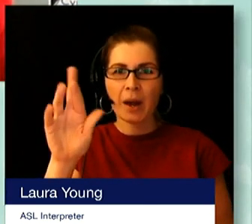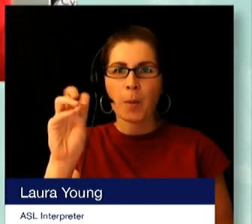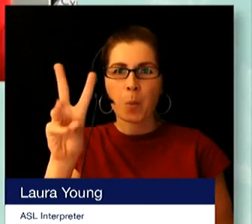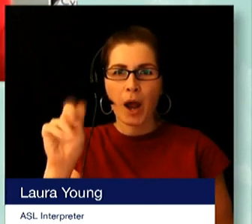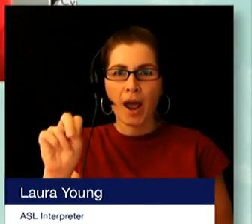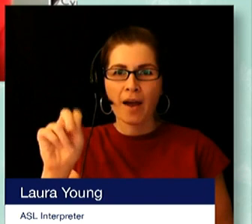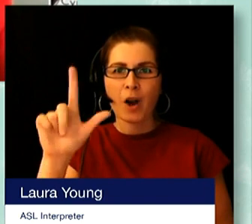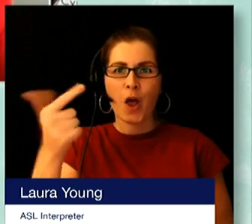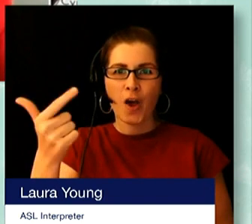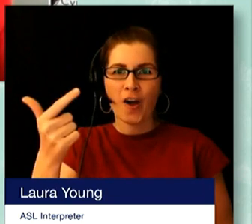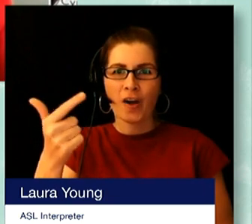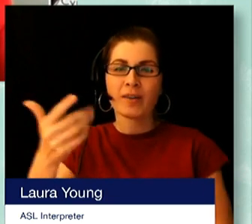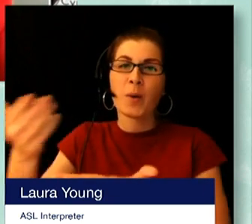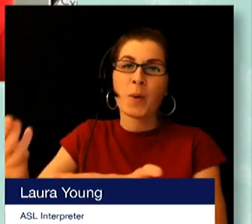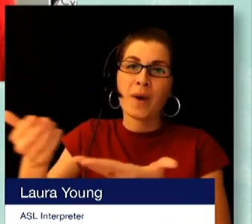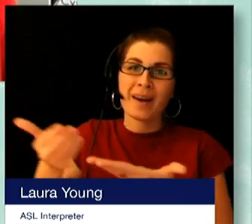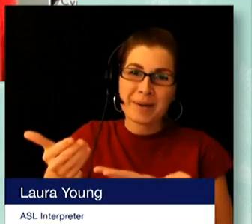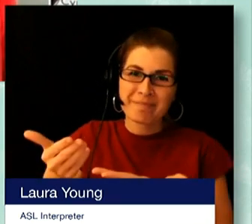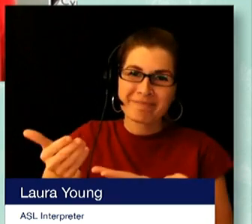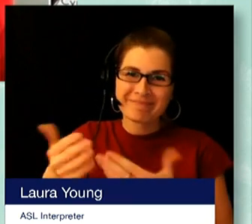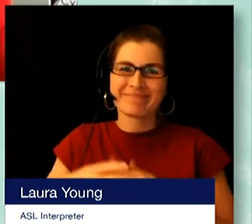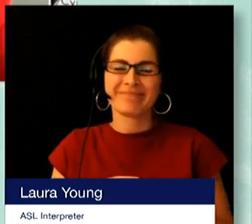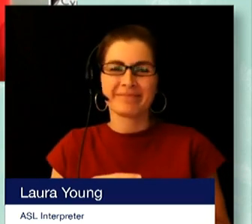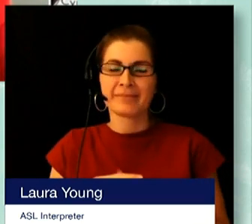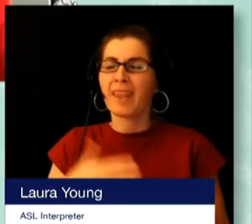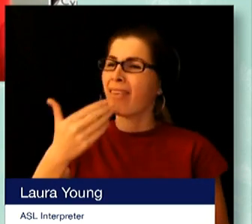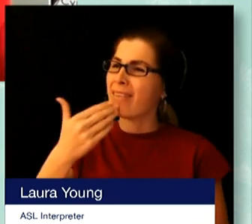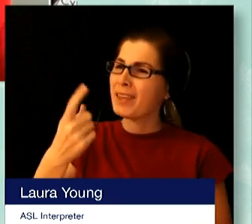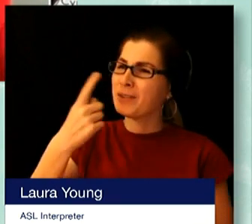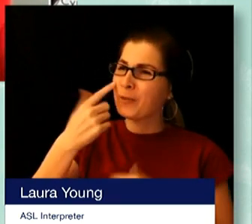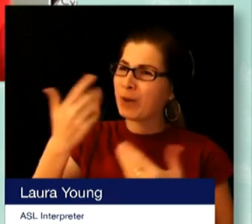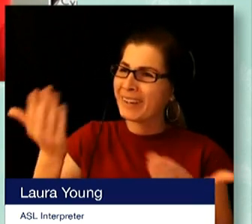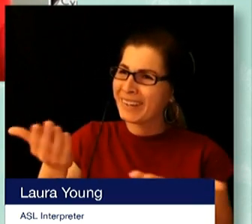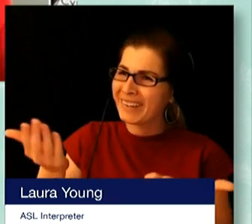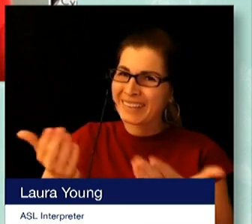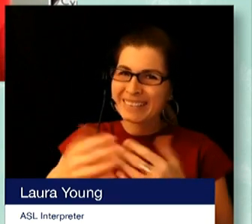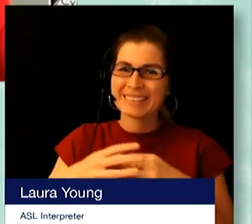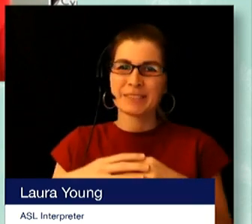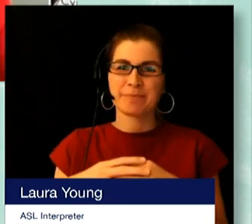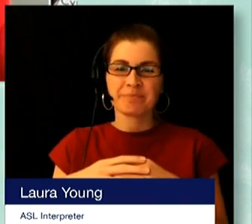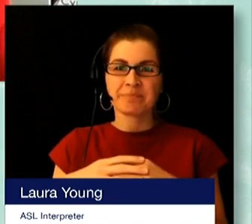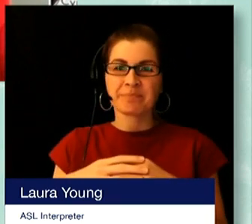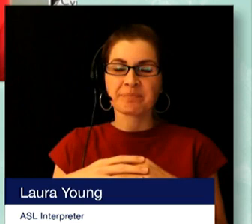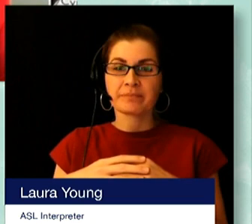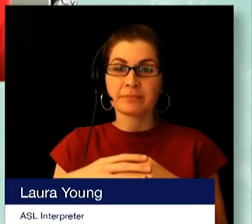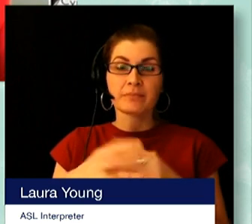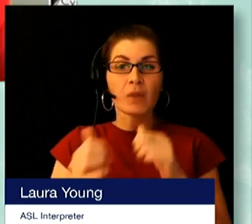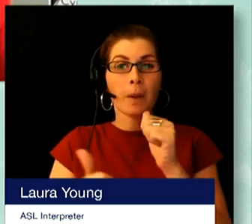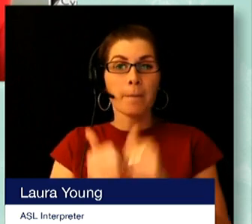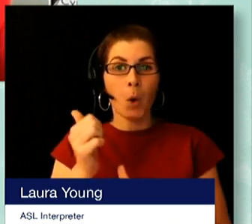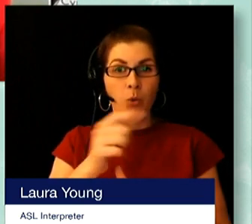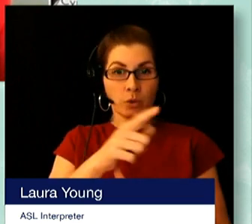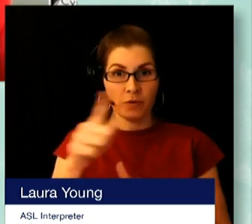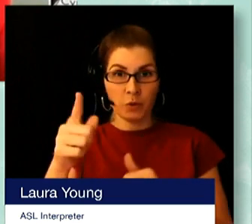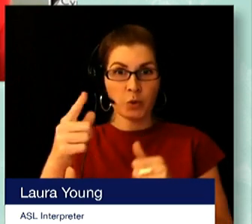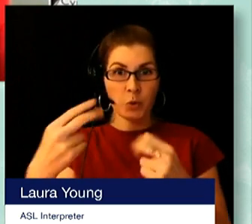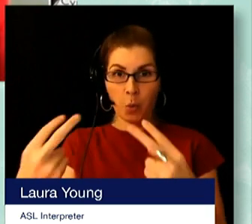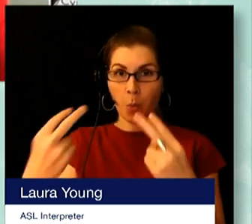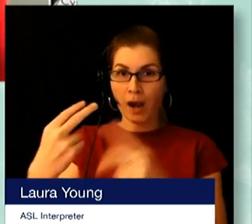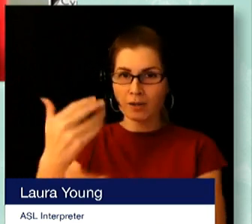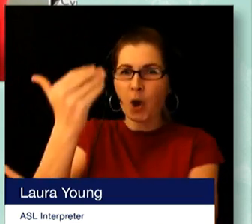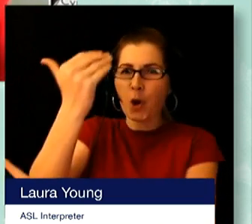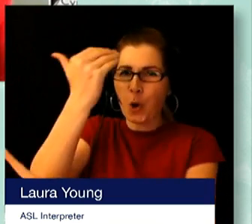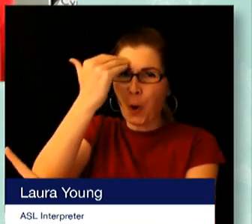Welcome, Cyntoia. Thank you. Thank you for being here. So I know most people watching this, many people watching this know who you are,